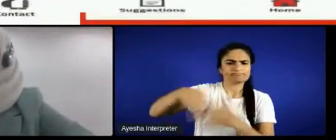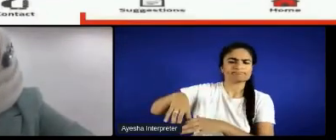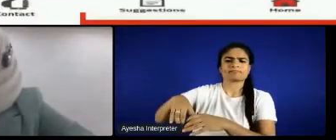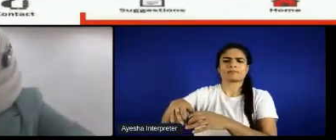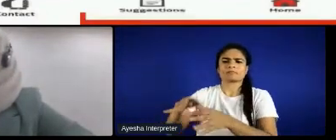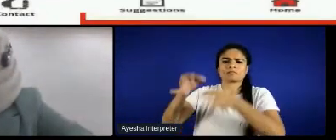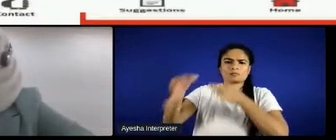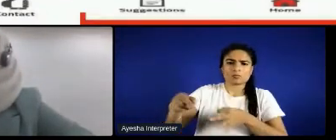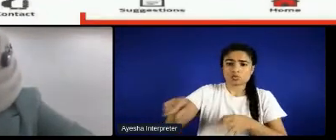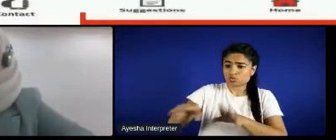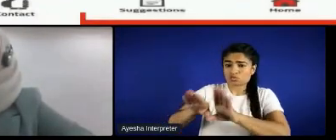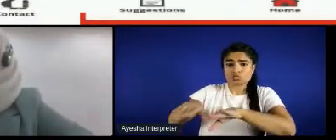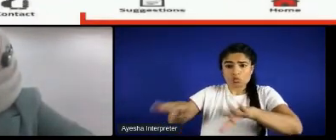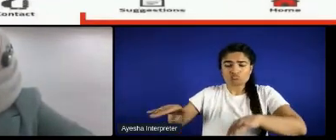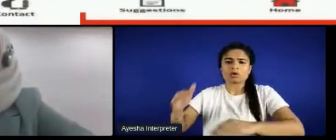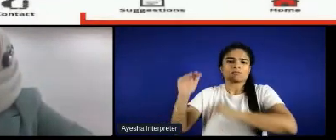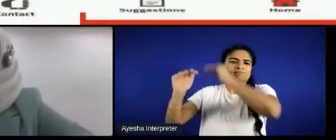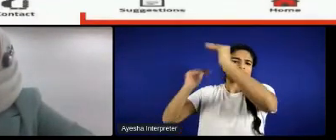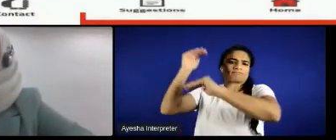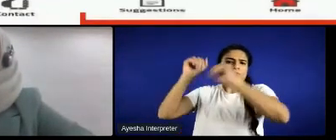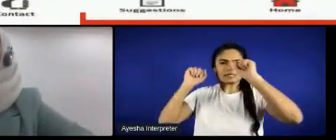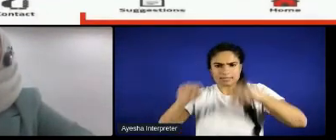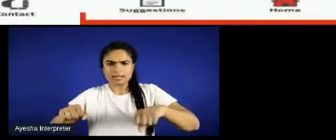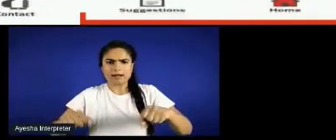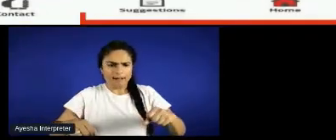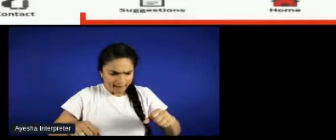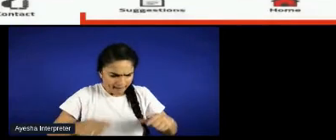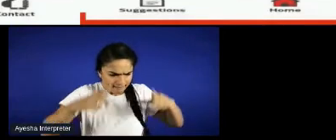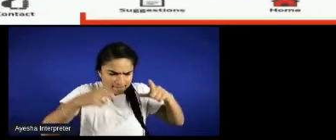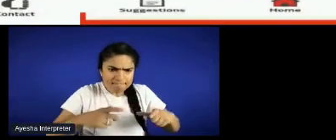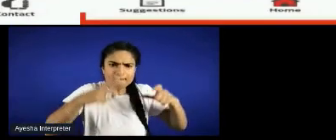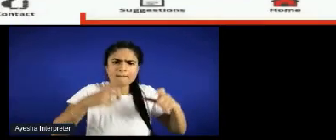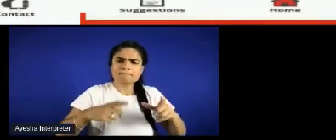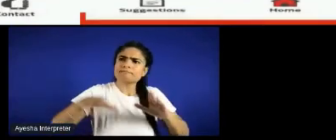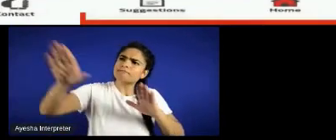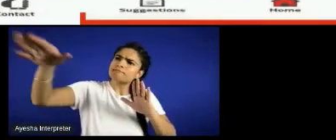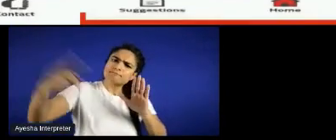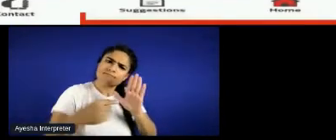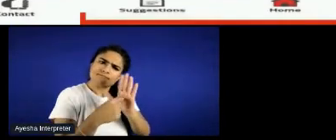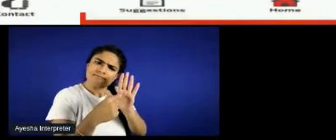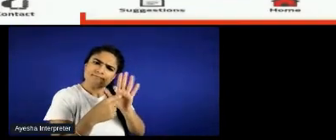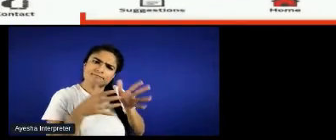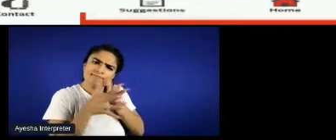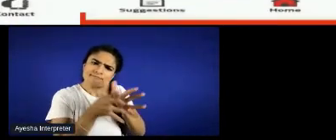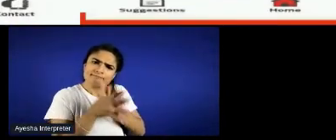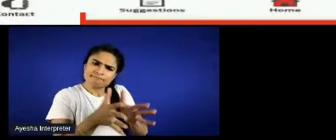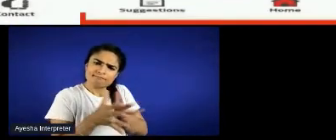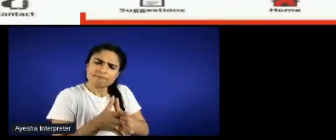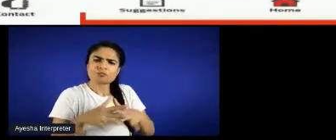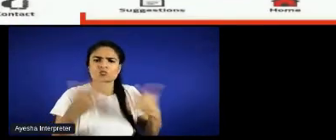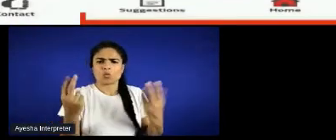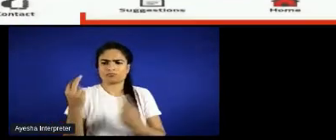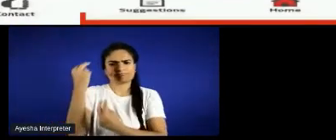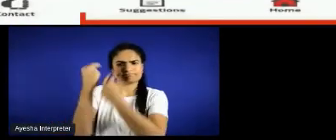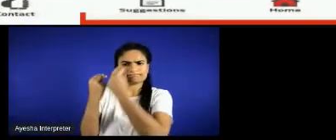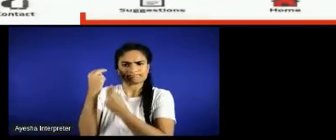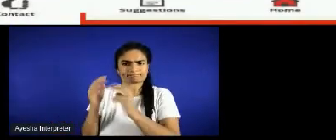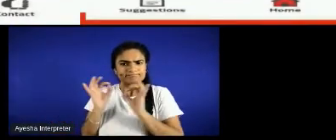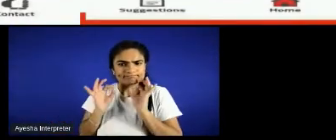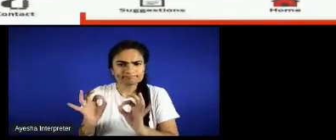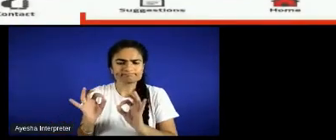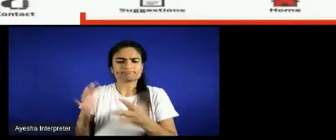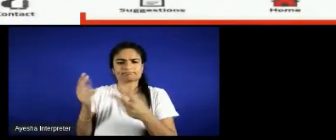picture and also explain and do the monitoring on our behalf. And it can be both things. It can be